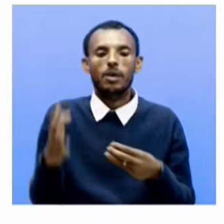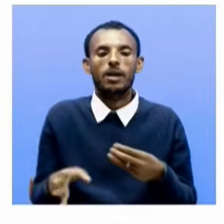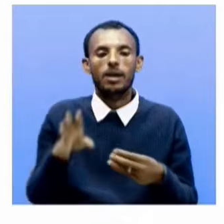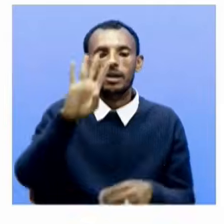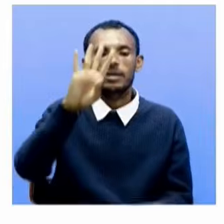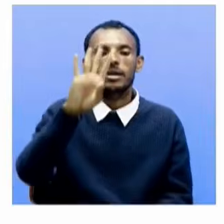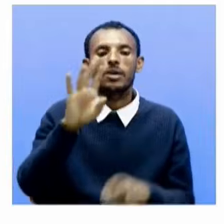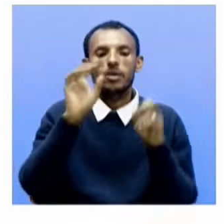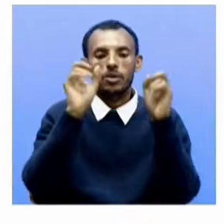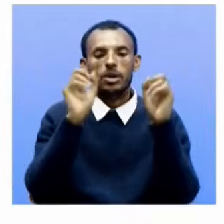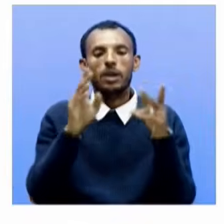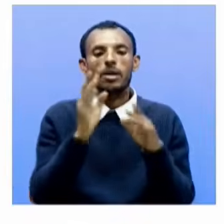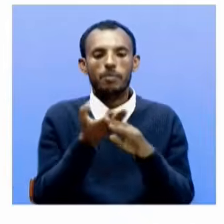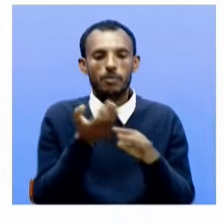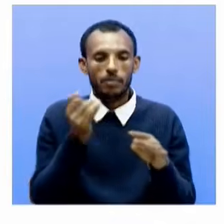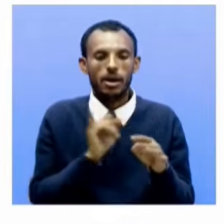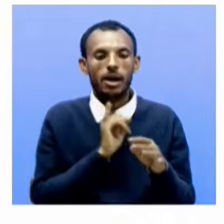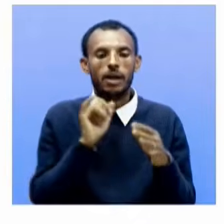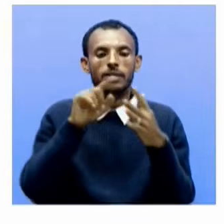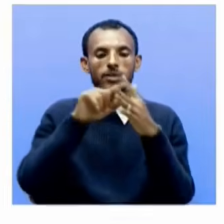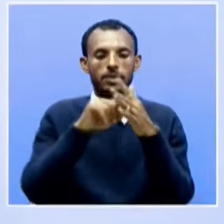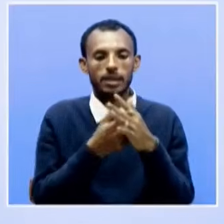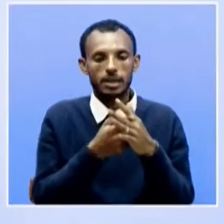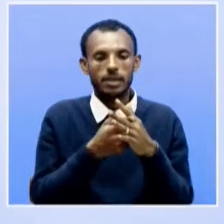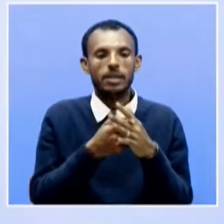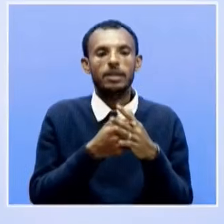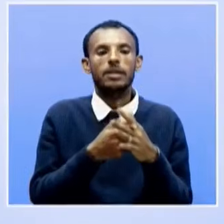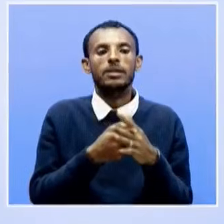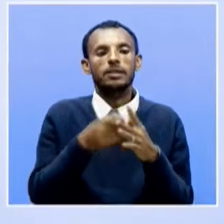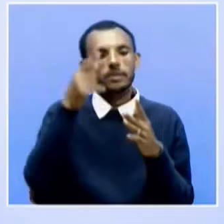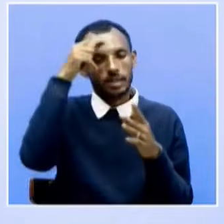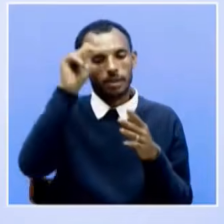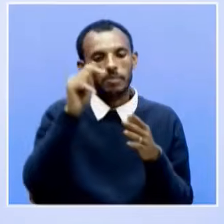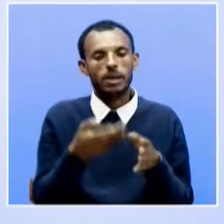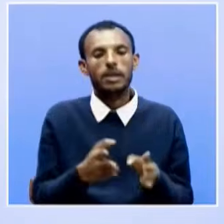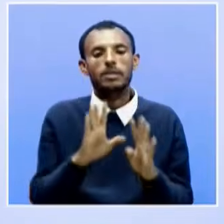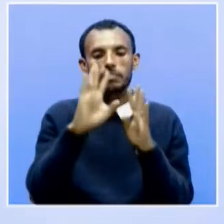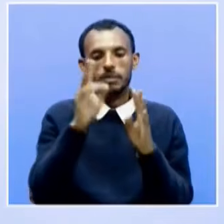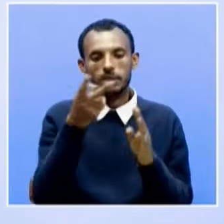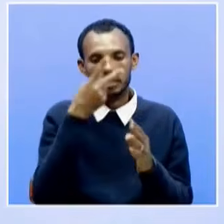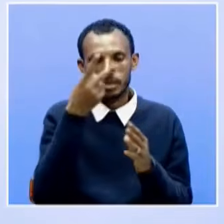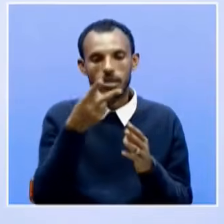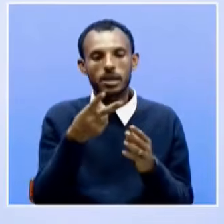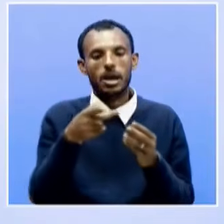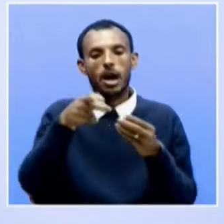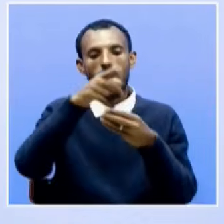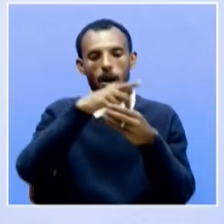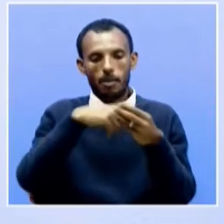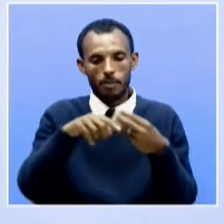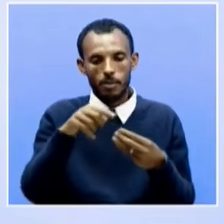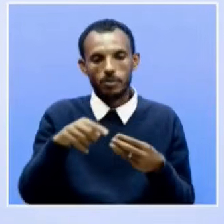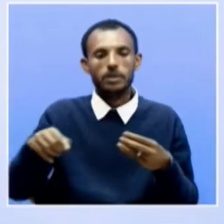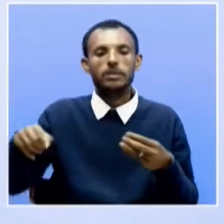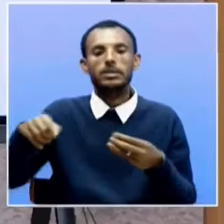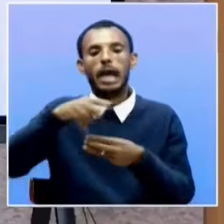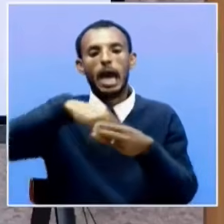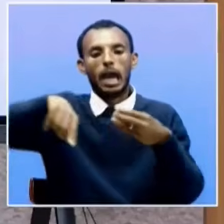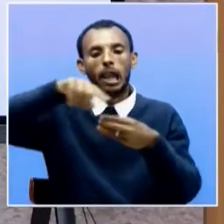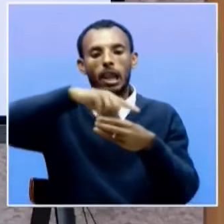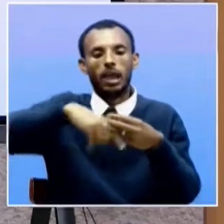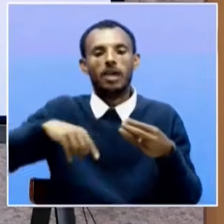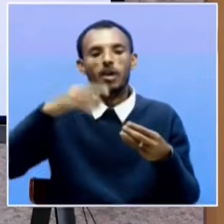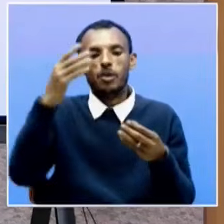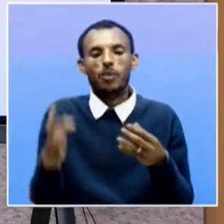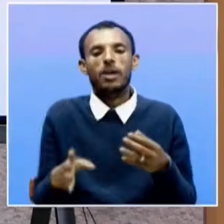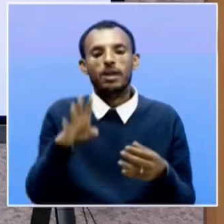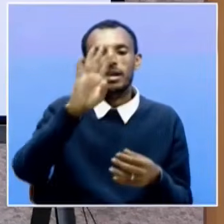Okay, before I state the theorem, let me roughly tell you about cyclic quadrilateral. As you